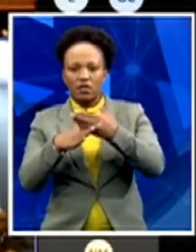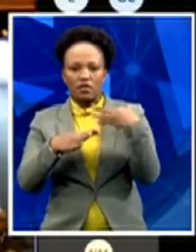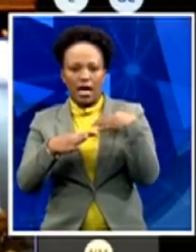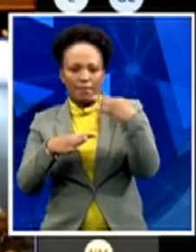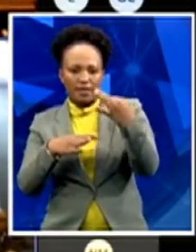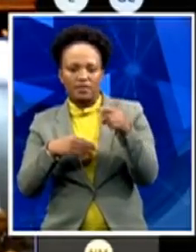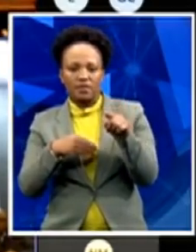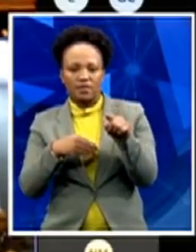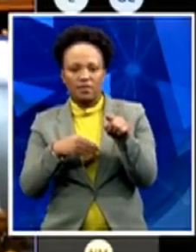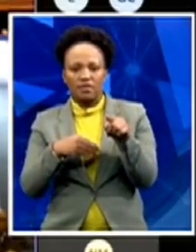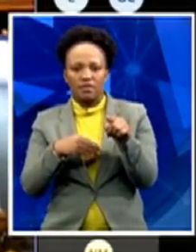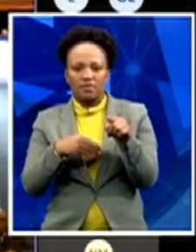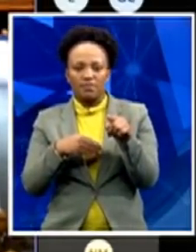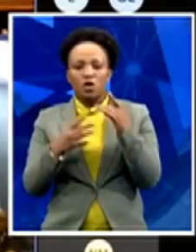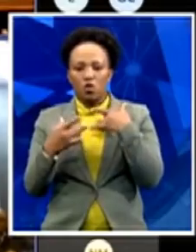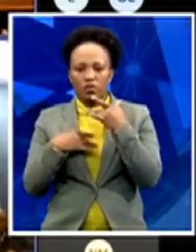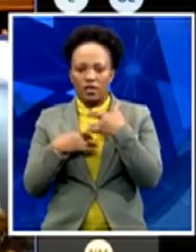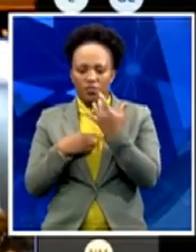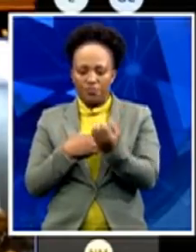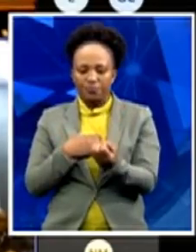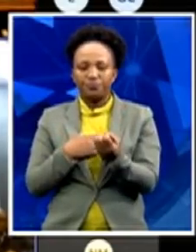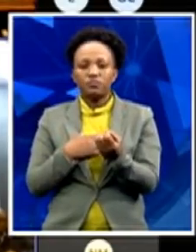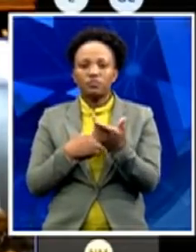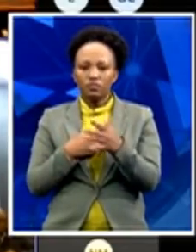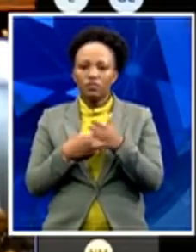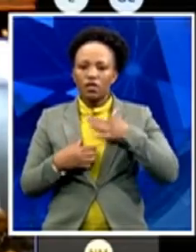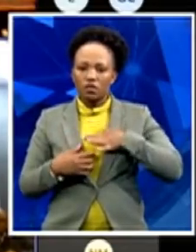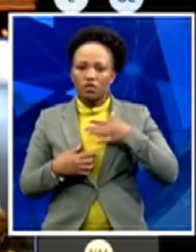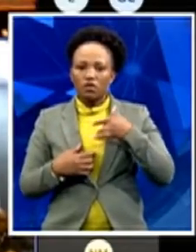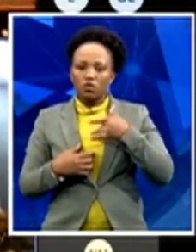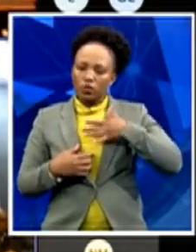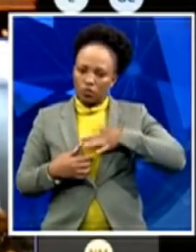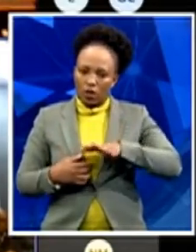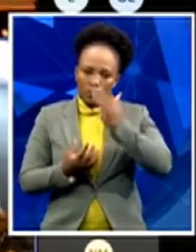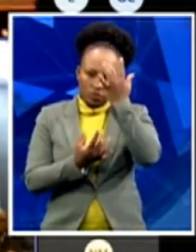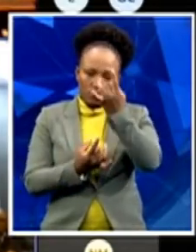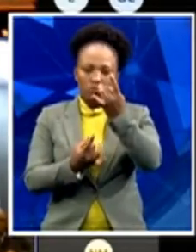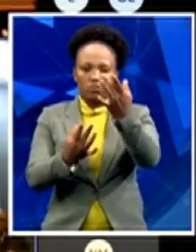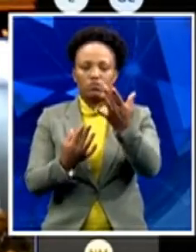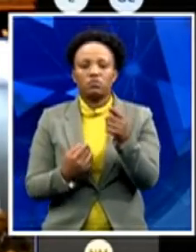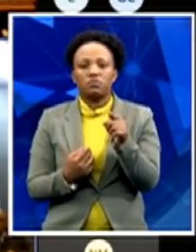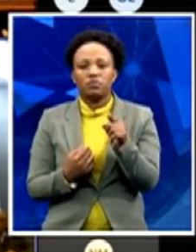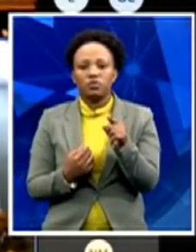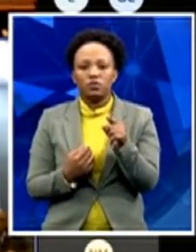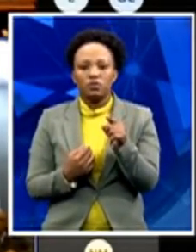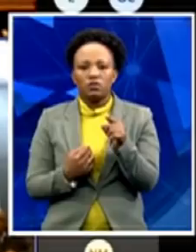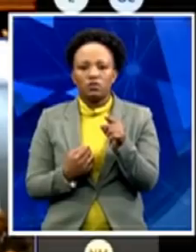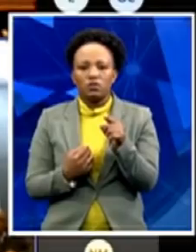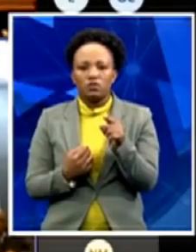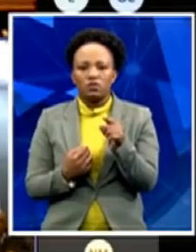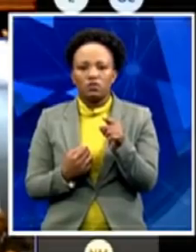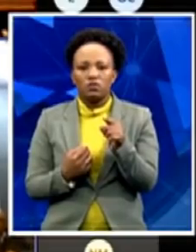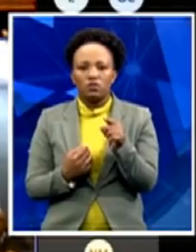We're just placing it on record that we do not regard it as appropriate